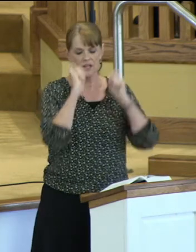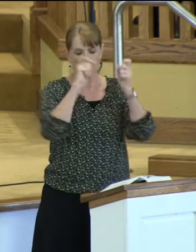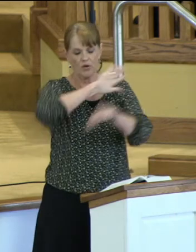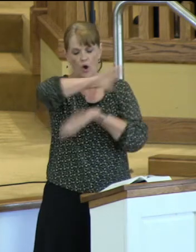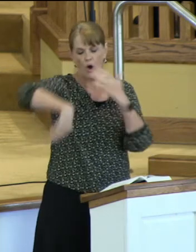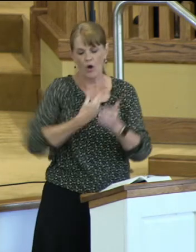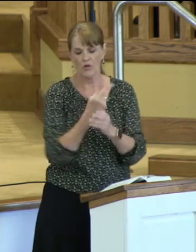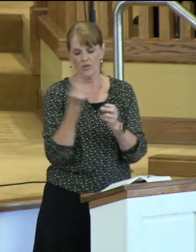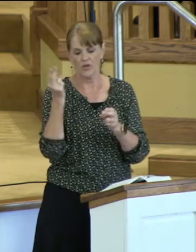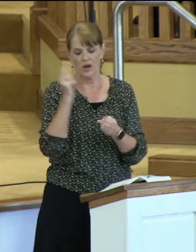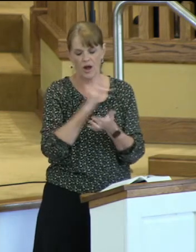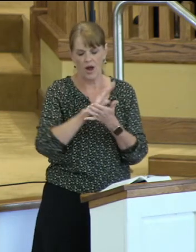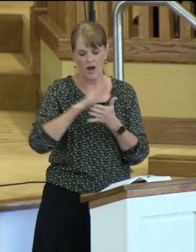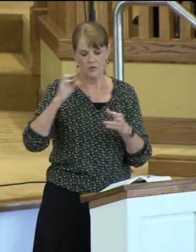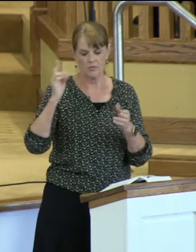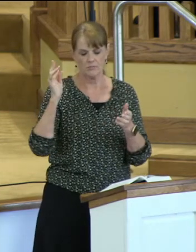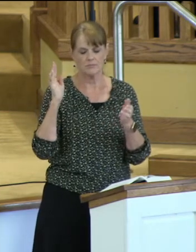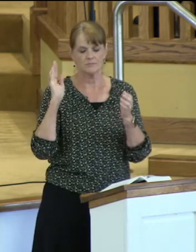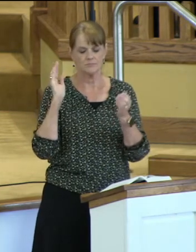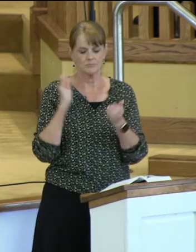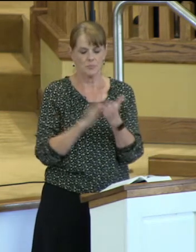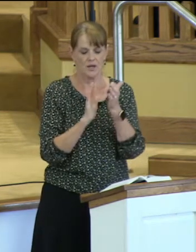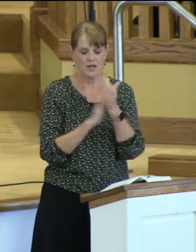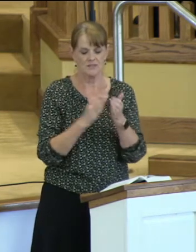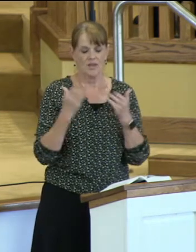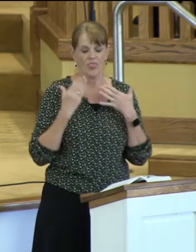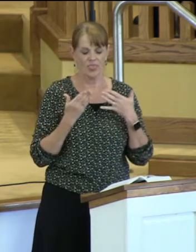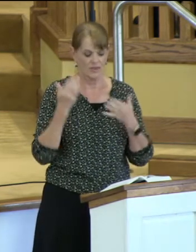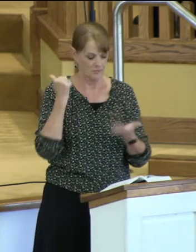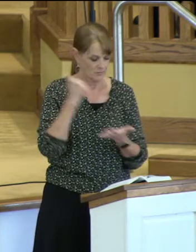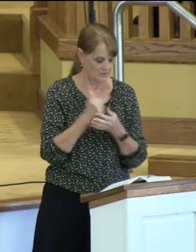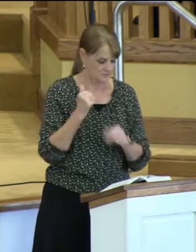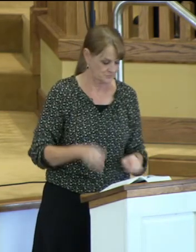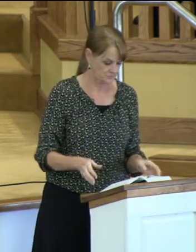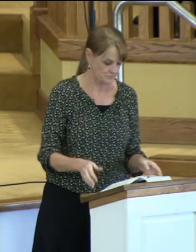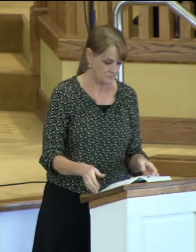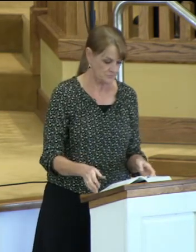and praise tonight in your son's name. Amen. Thank you. You can be seated.